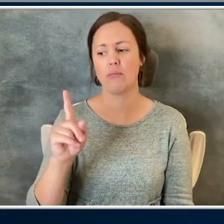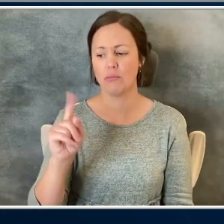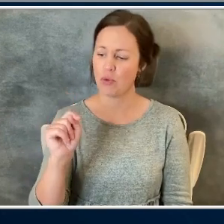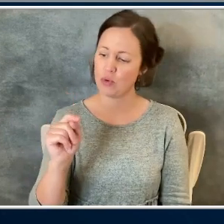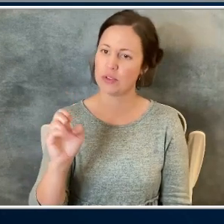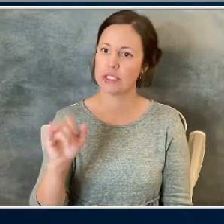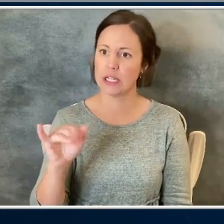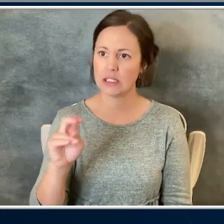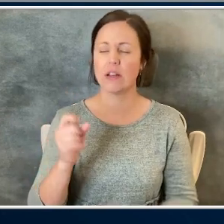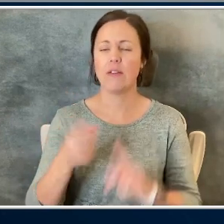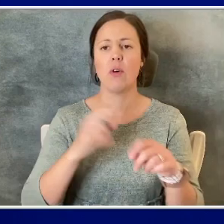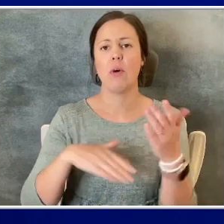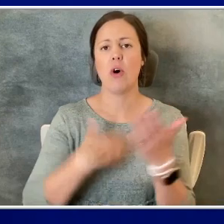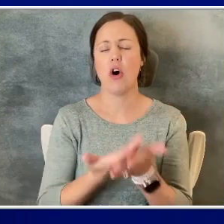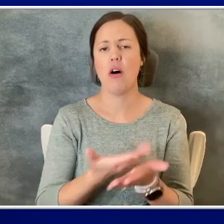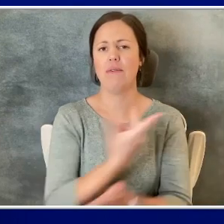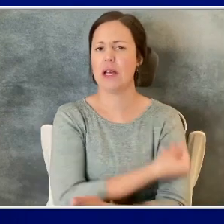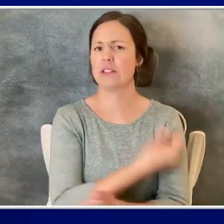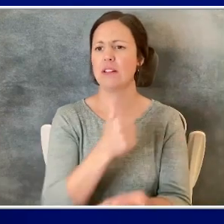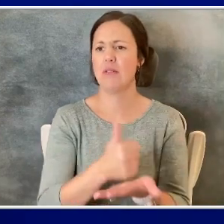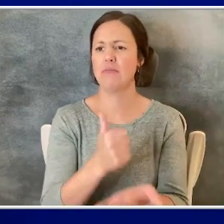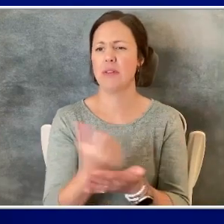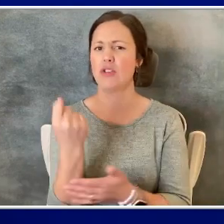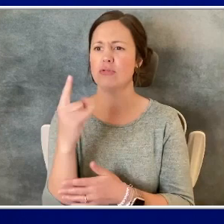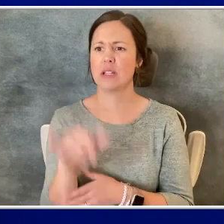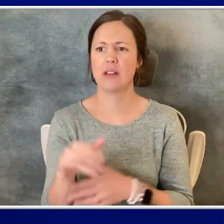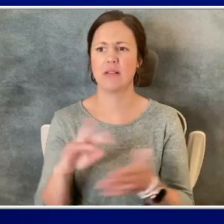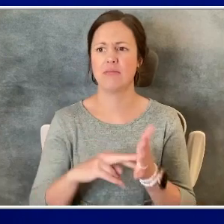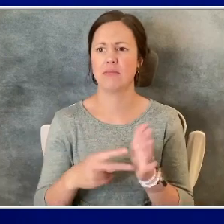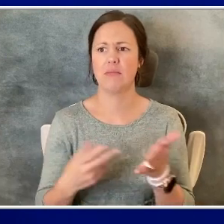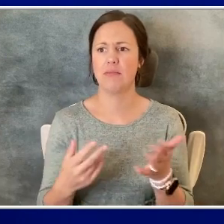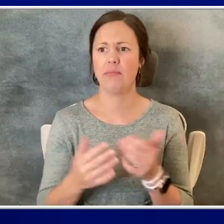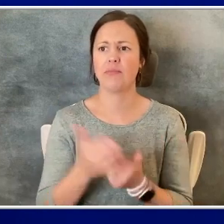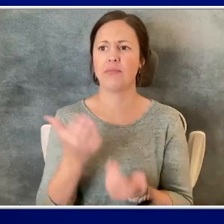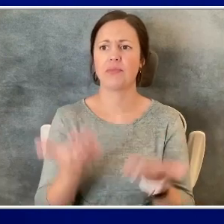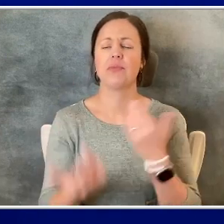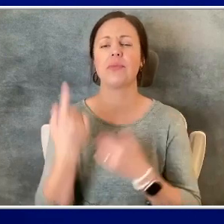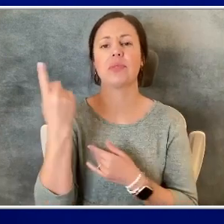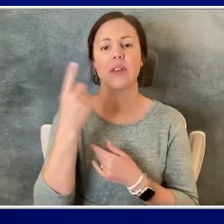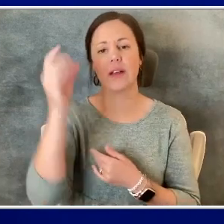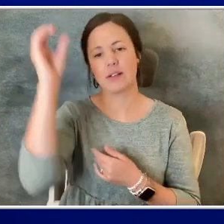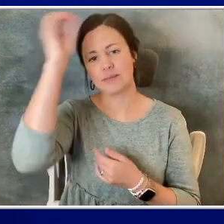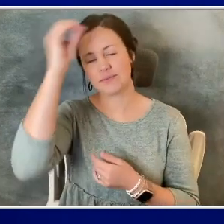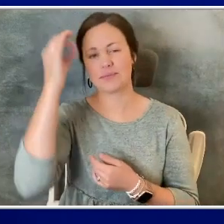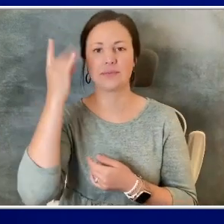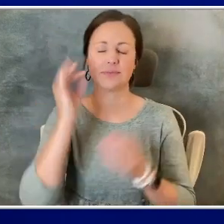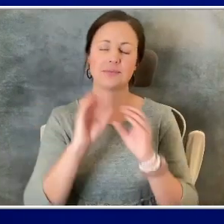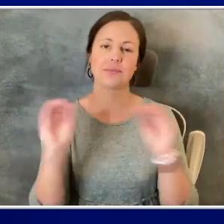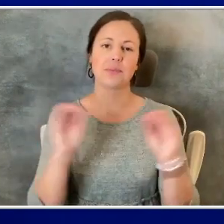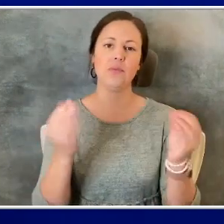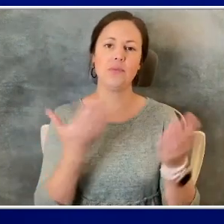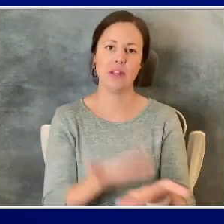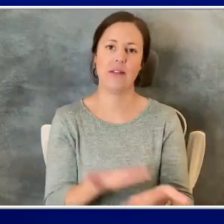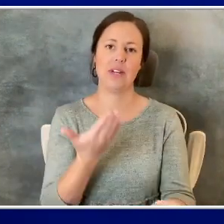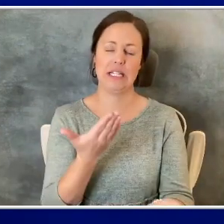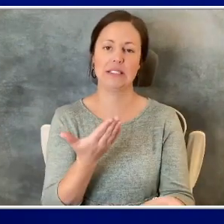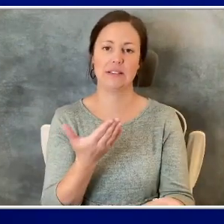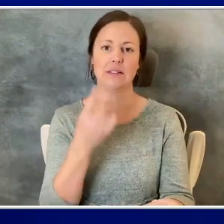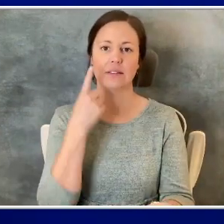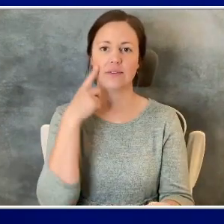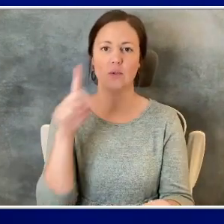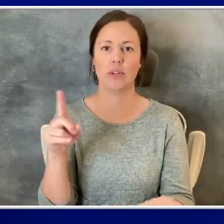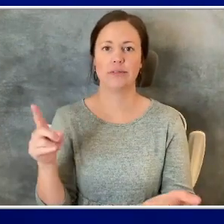that. Yeah, it's probably just somebody's opinion and thoughts. There's no evidence of accumulating spike